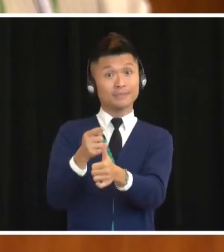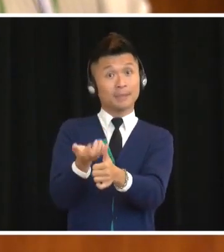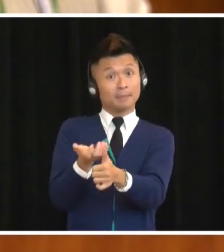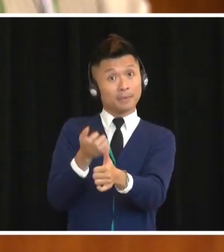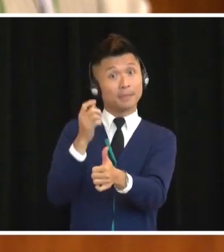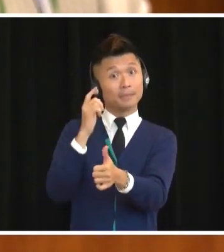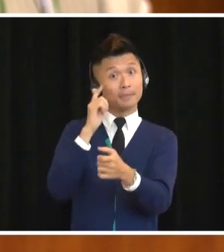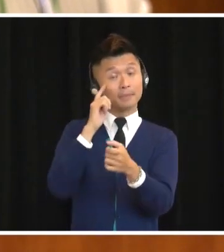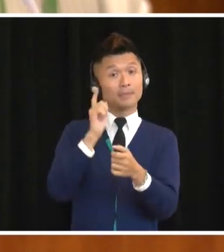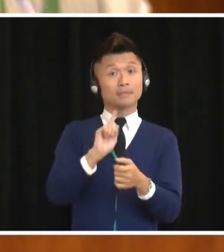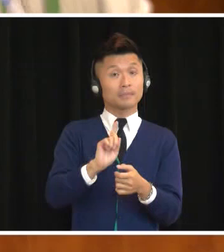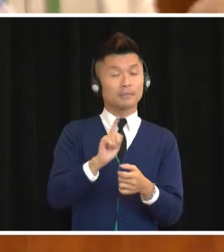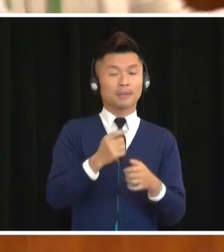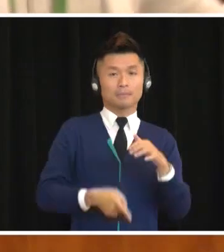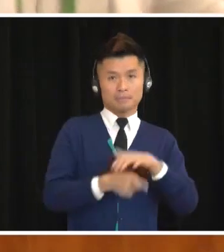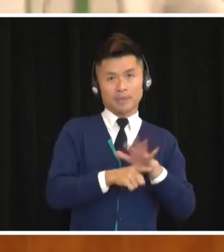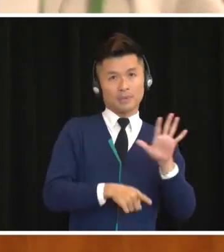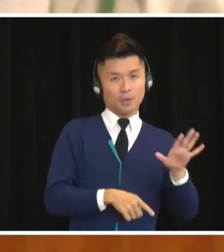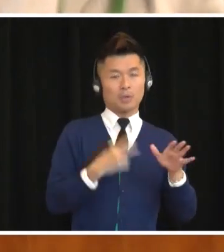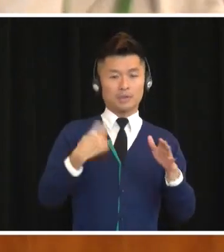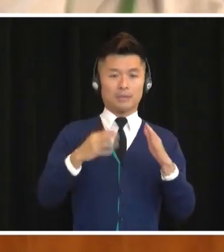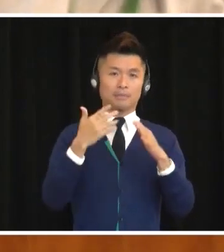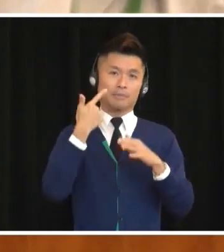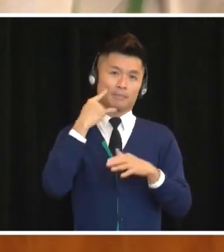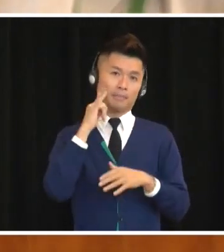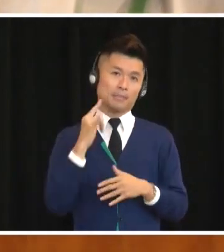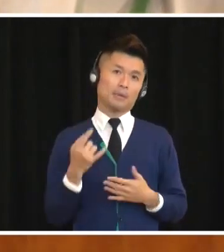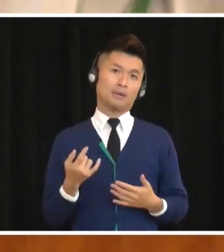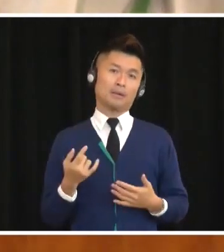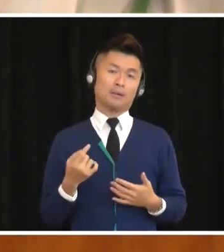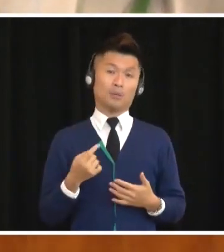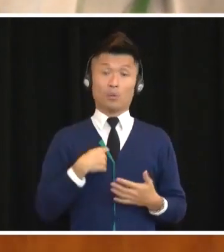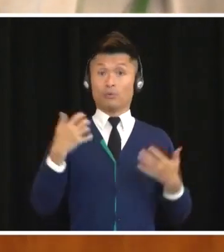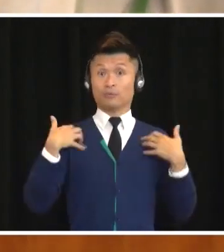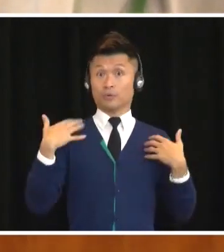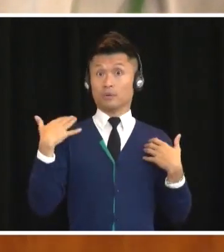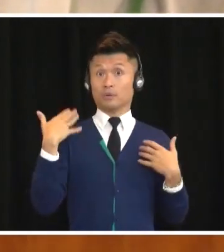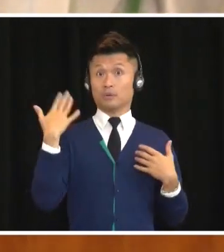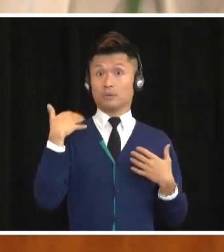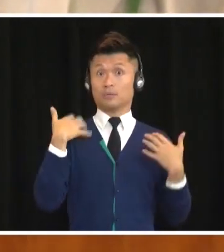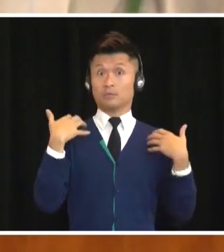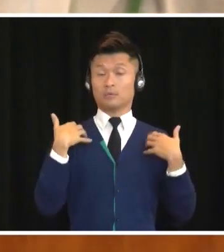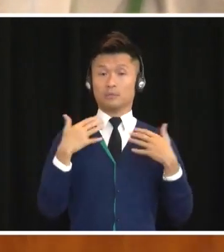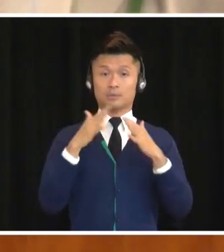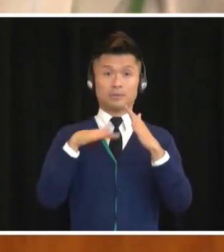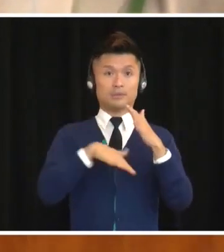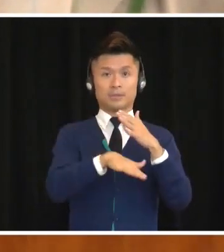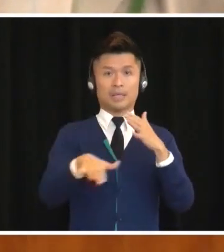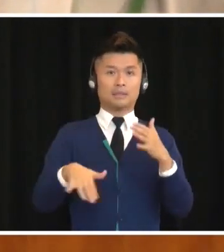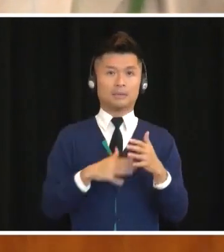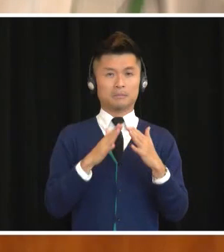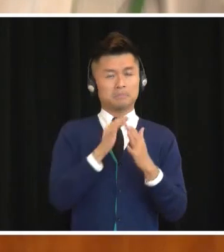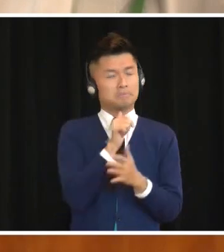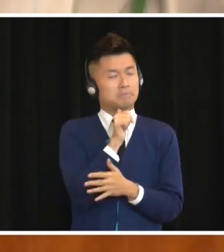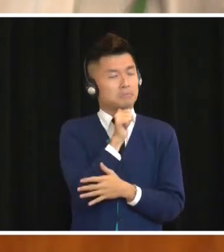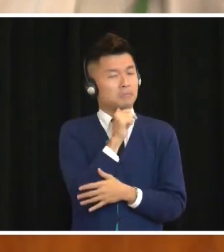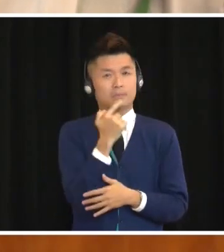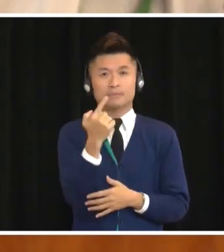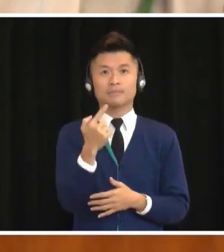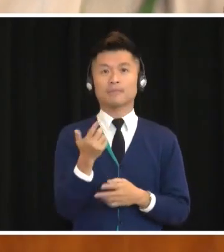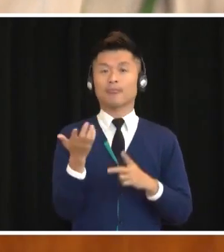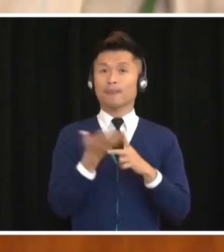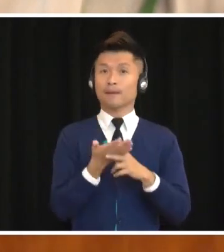So the 3 treatment is different. That there is a fact of the criminal